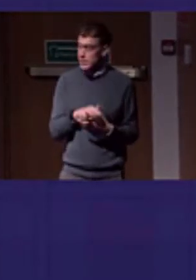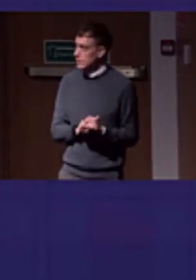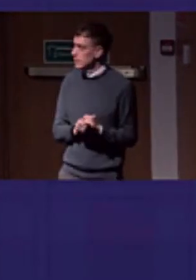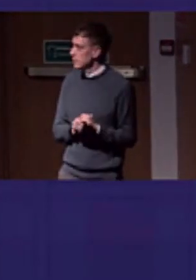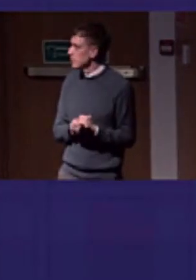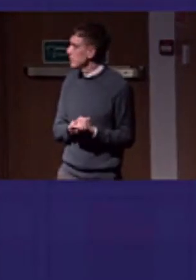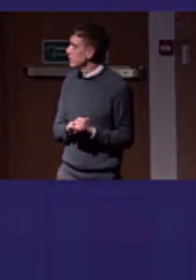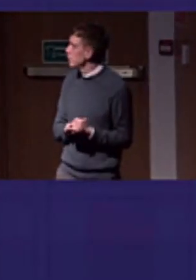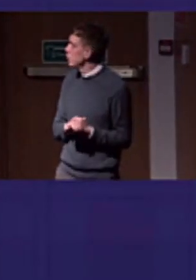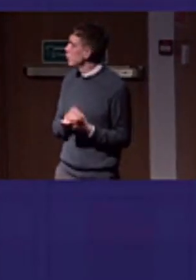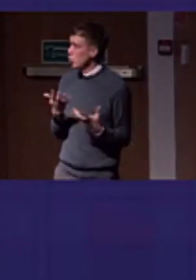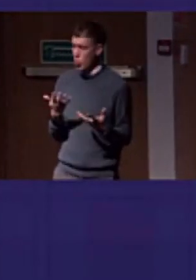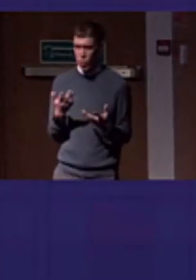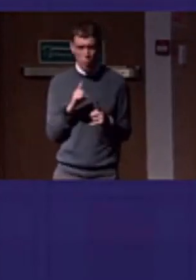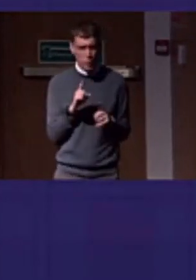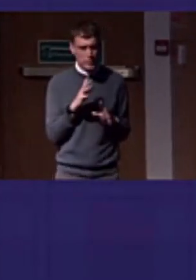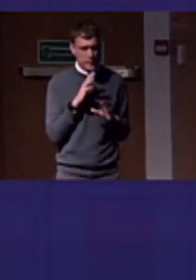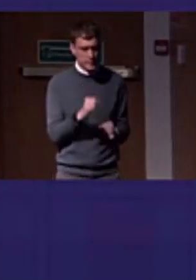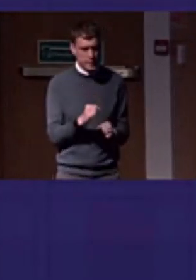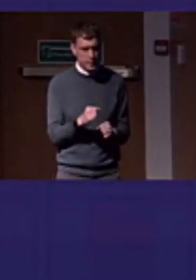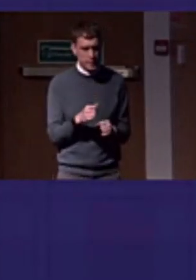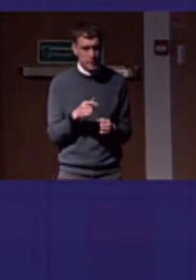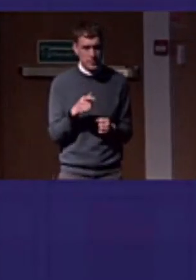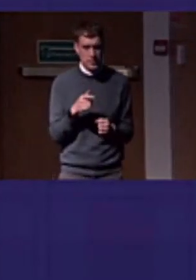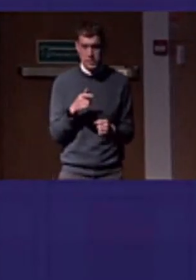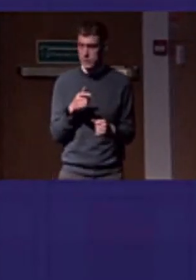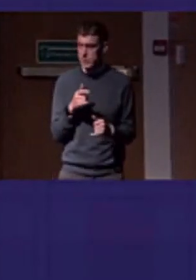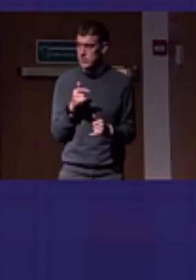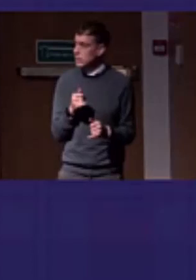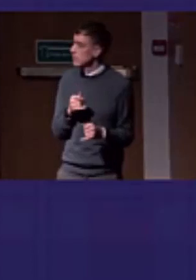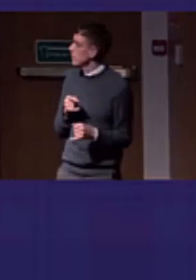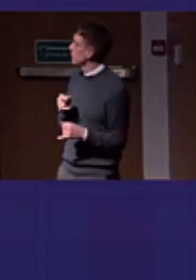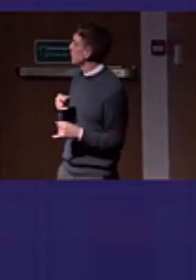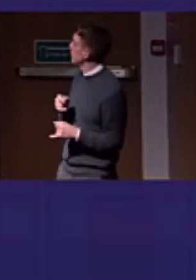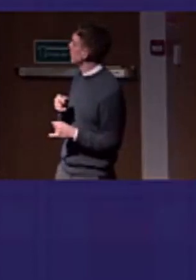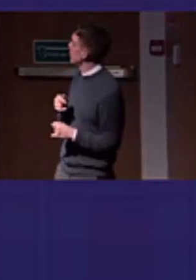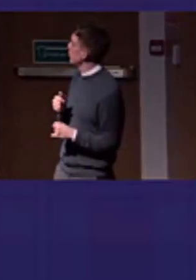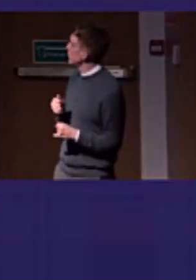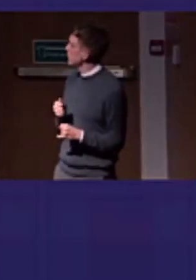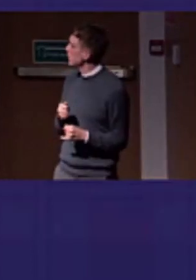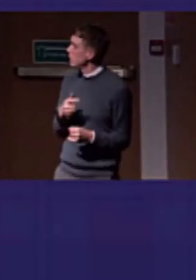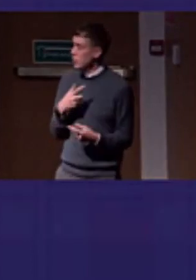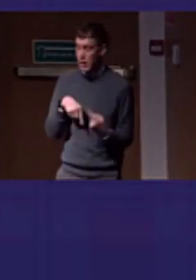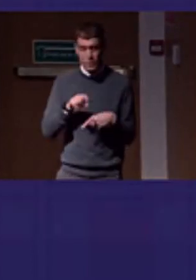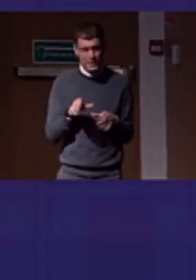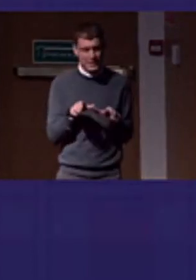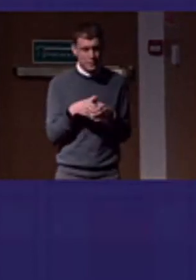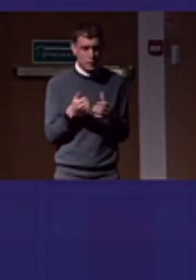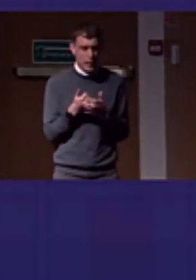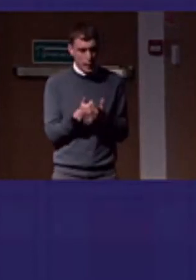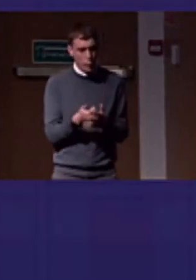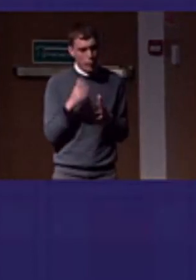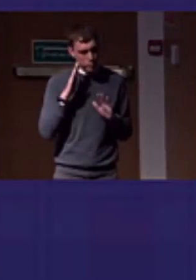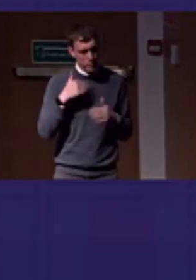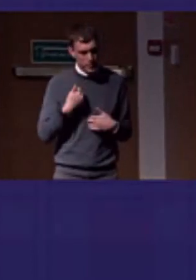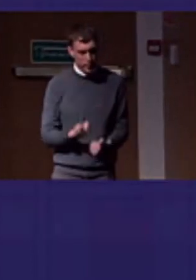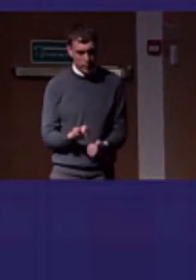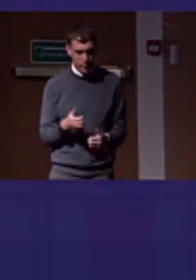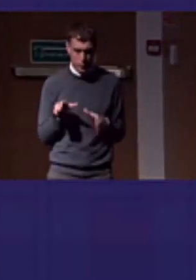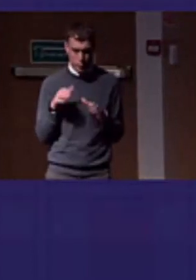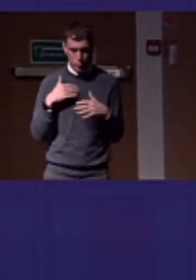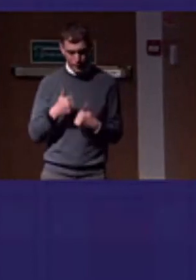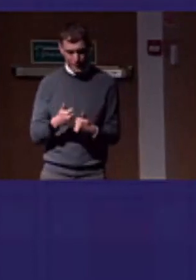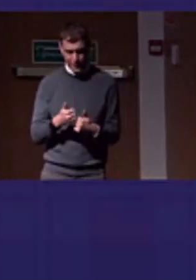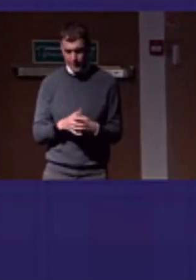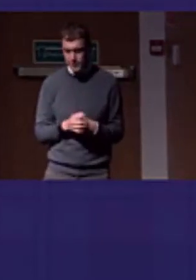What experiments can we try in our team to help with our overall well-being and mental health? Again, cross out the one you don't want to use. And then I do my